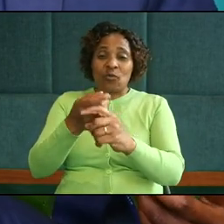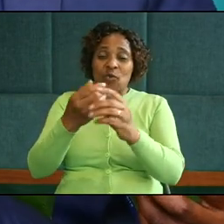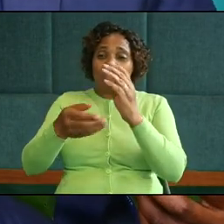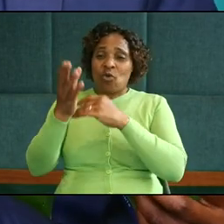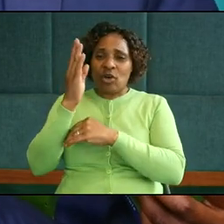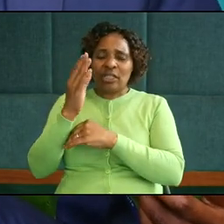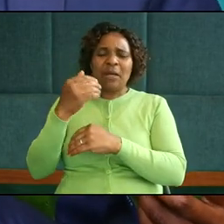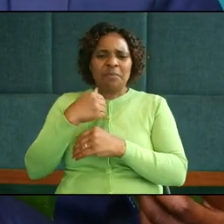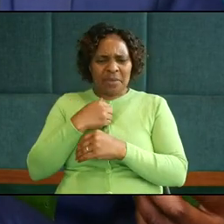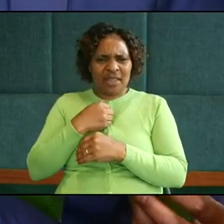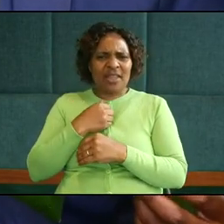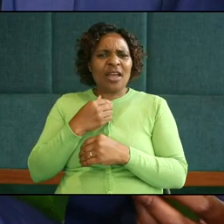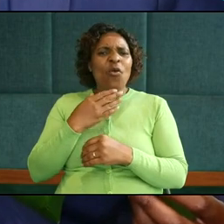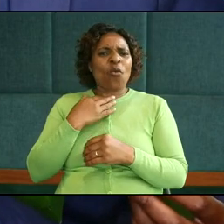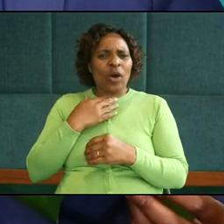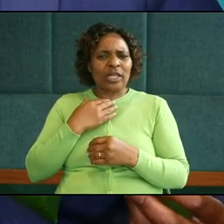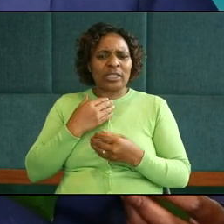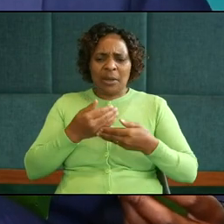really deserve a child.